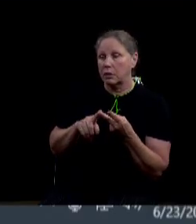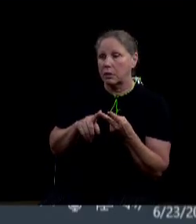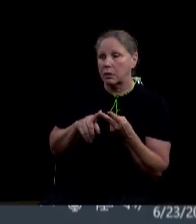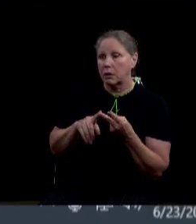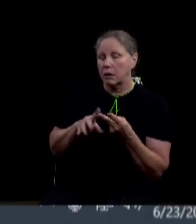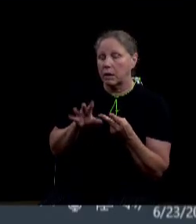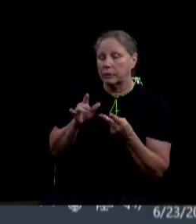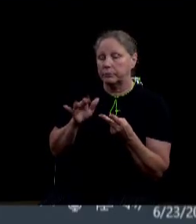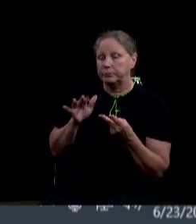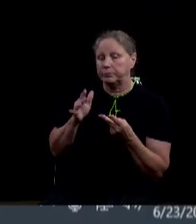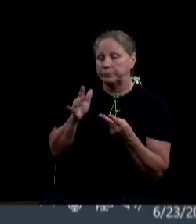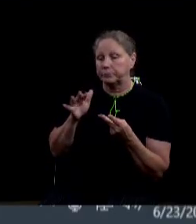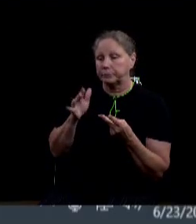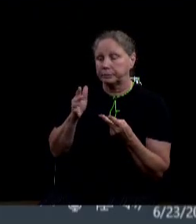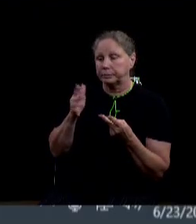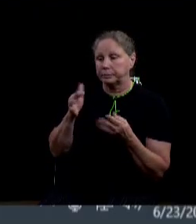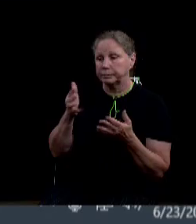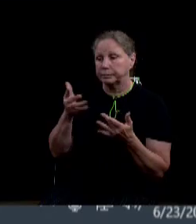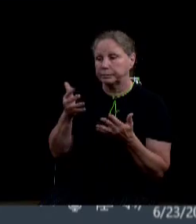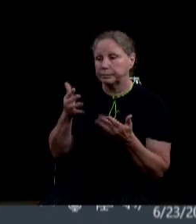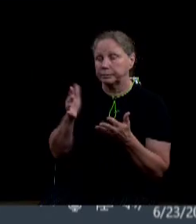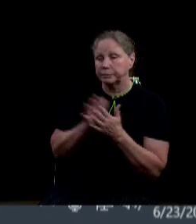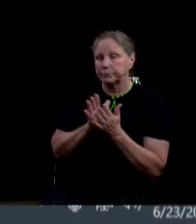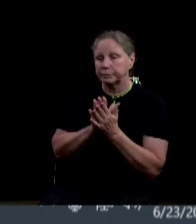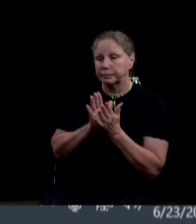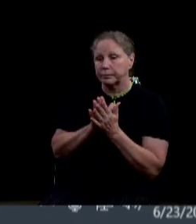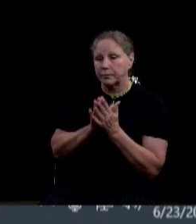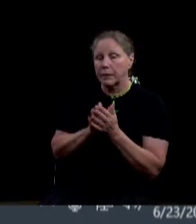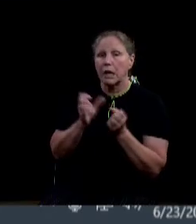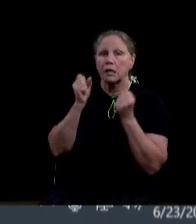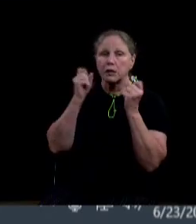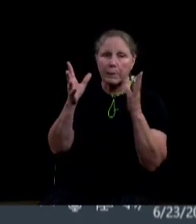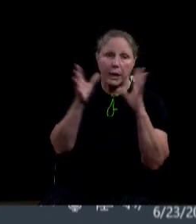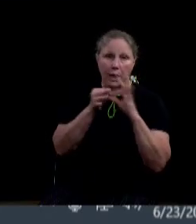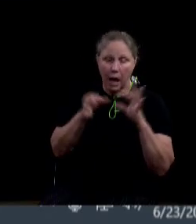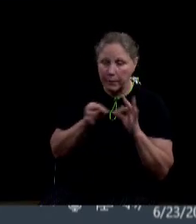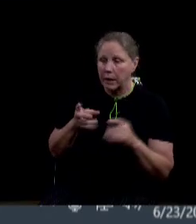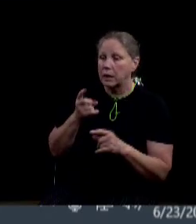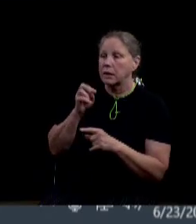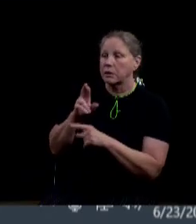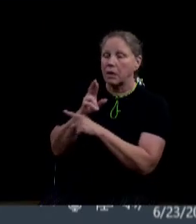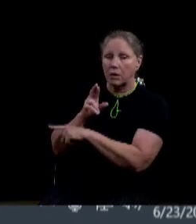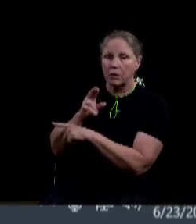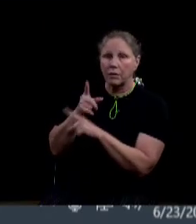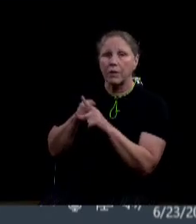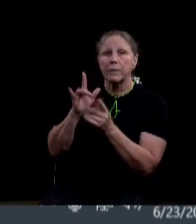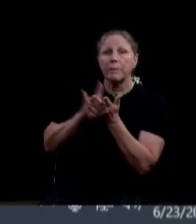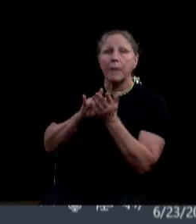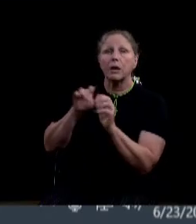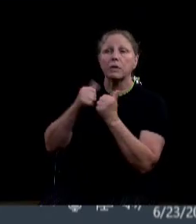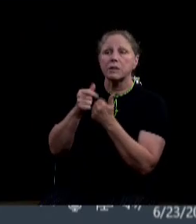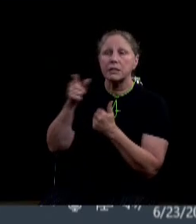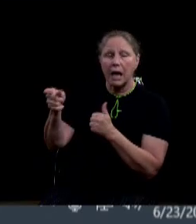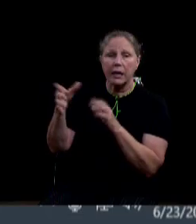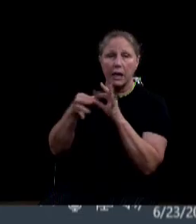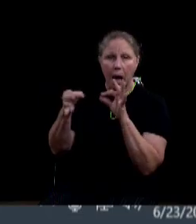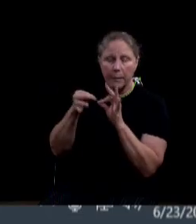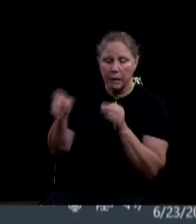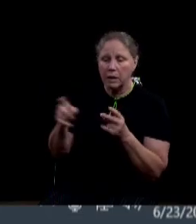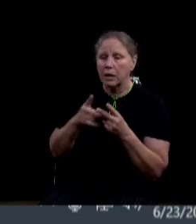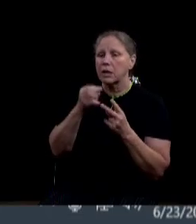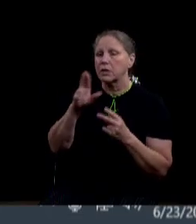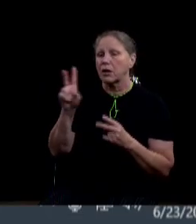as so many commented, and then Dr. McCunniff from the Medical Society and Dr. Werner are advising us that this